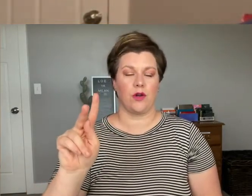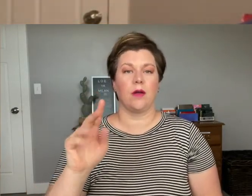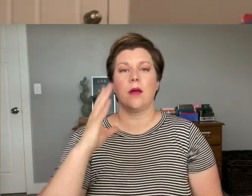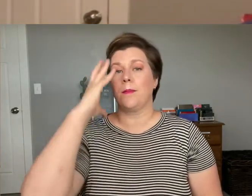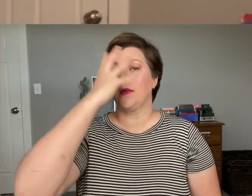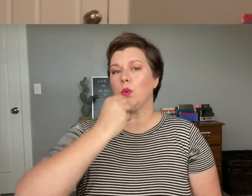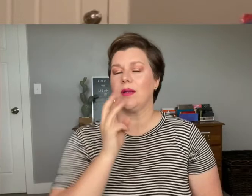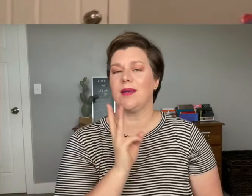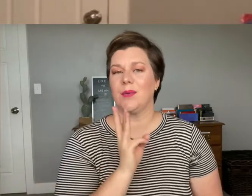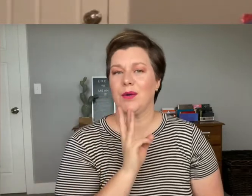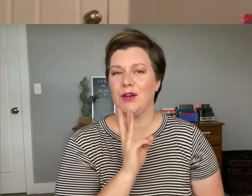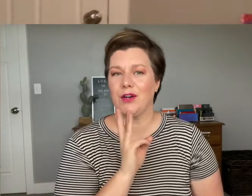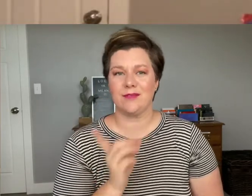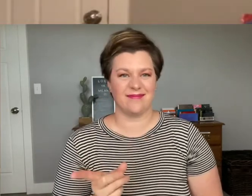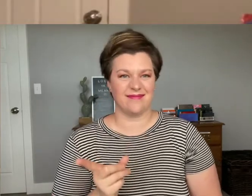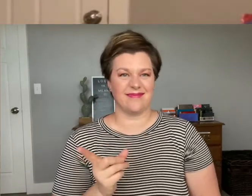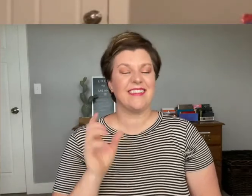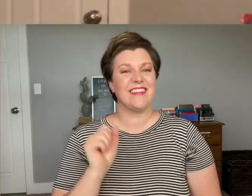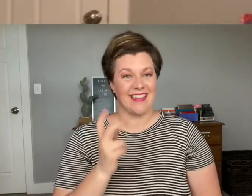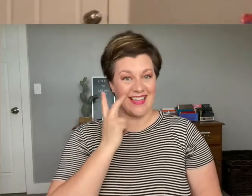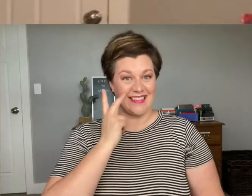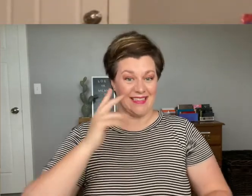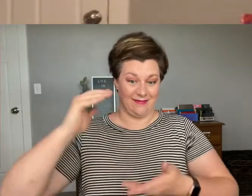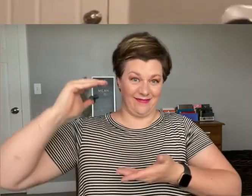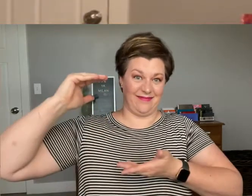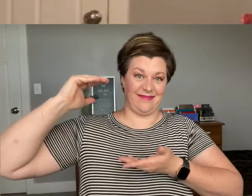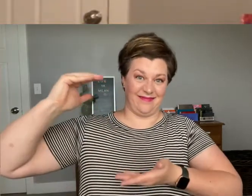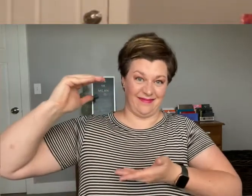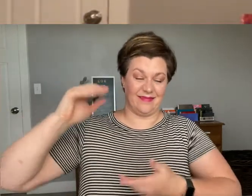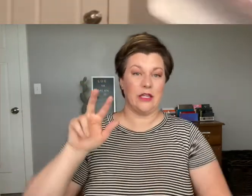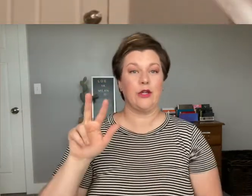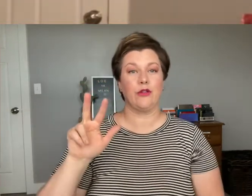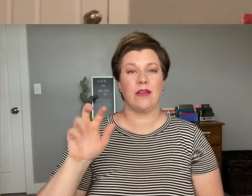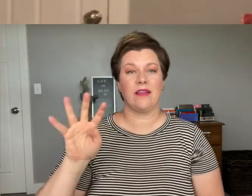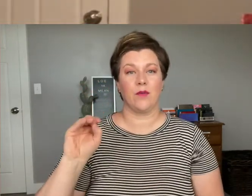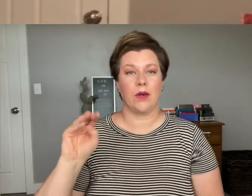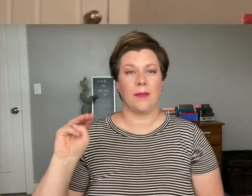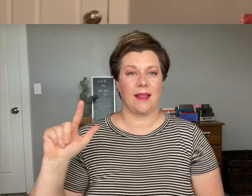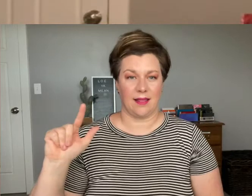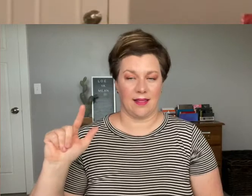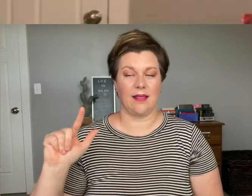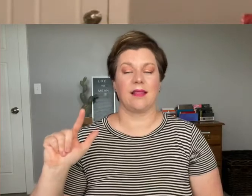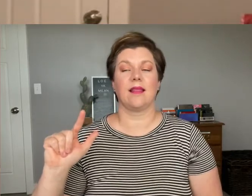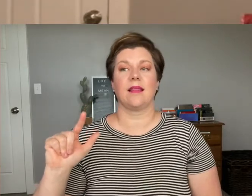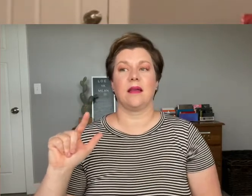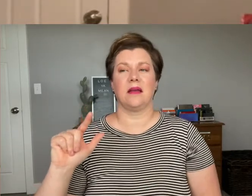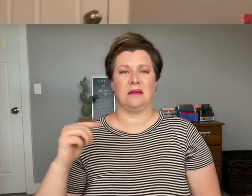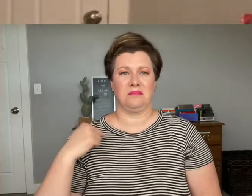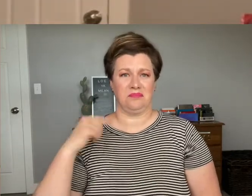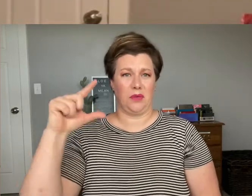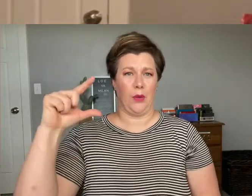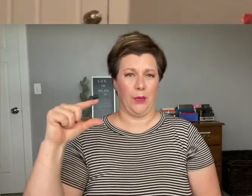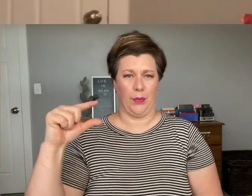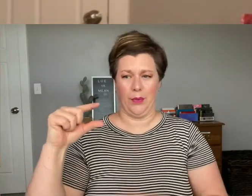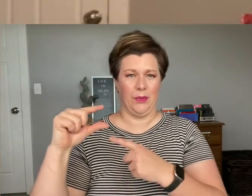this is their beauty water. You can see this is a major size. This is 340 mils,